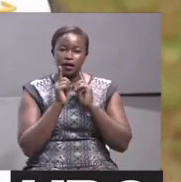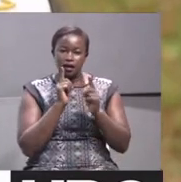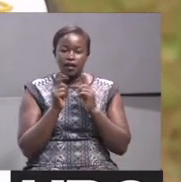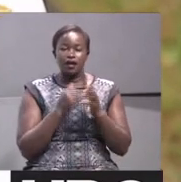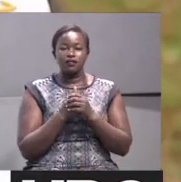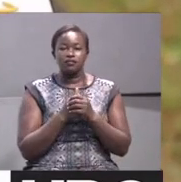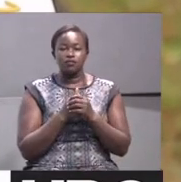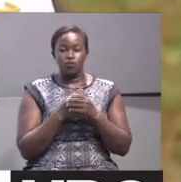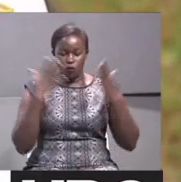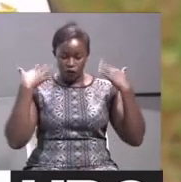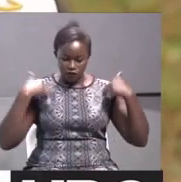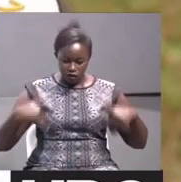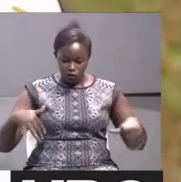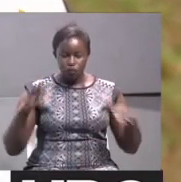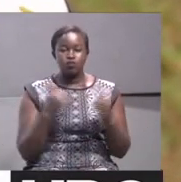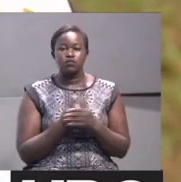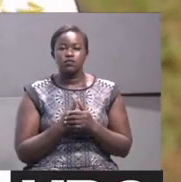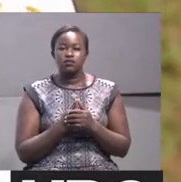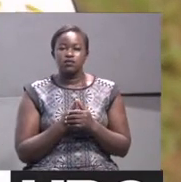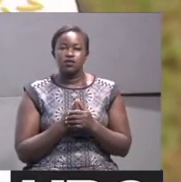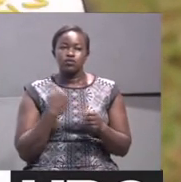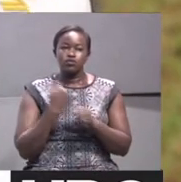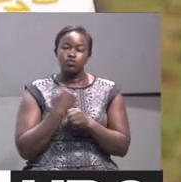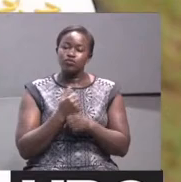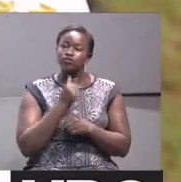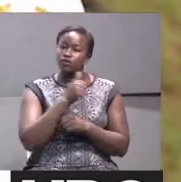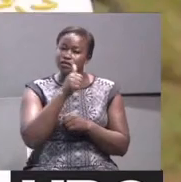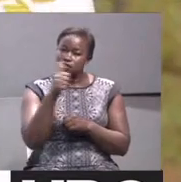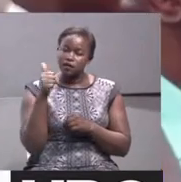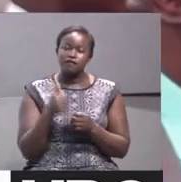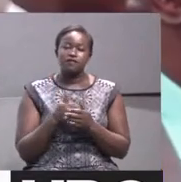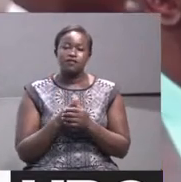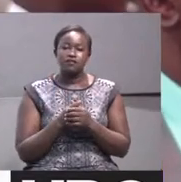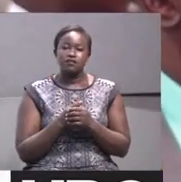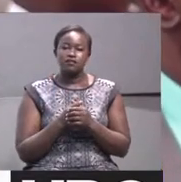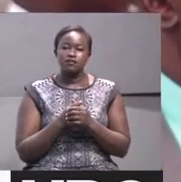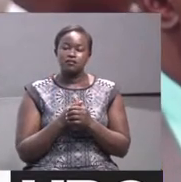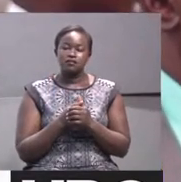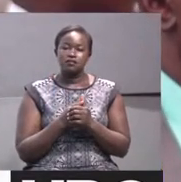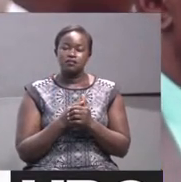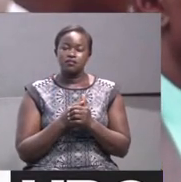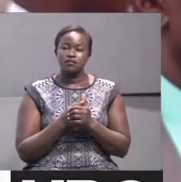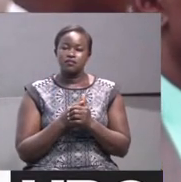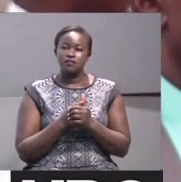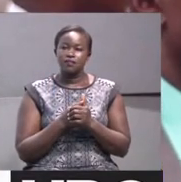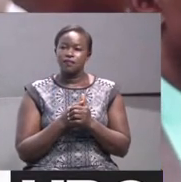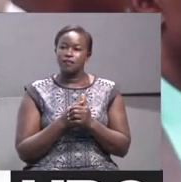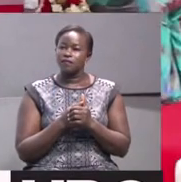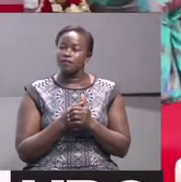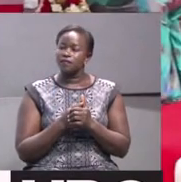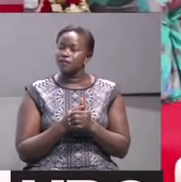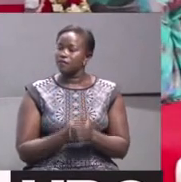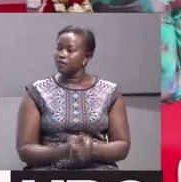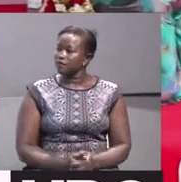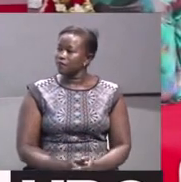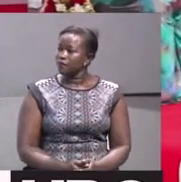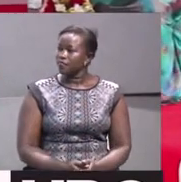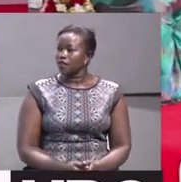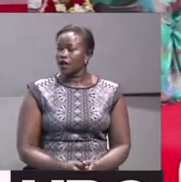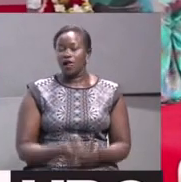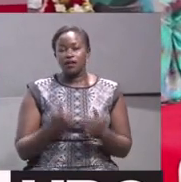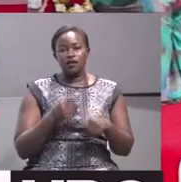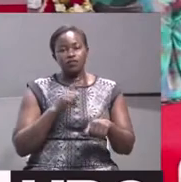yourself. Parents pay some money and we train their boys in various things. During the day to